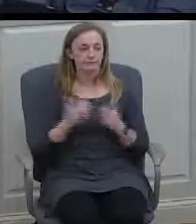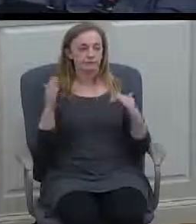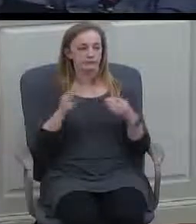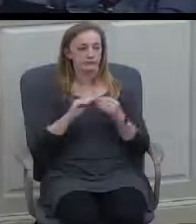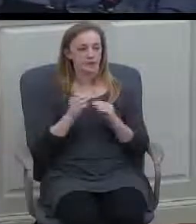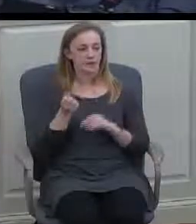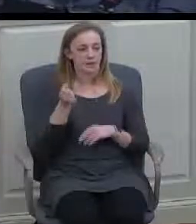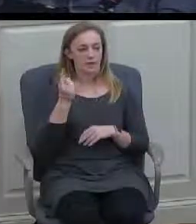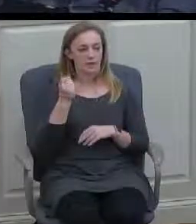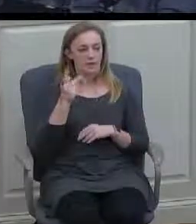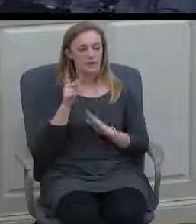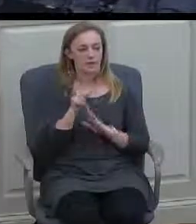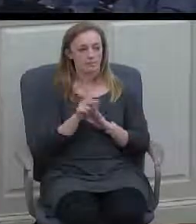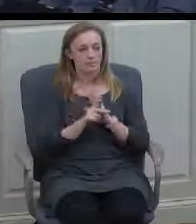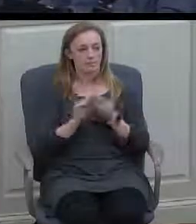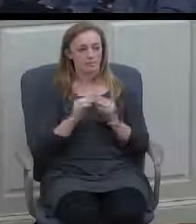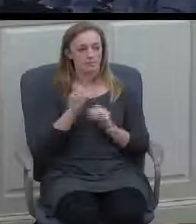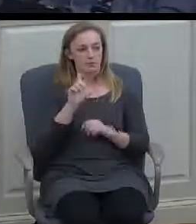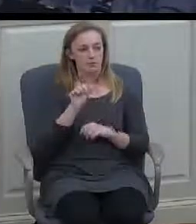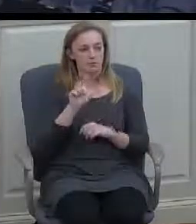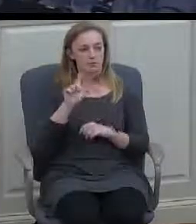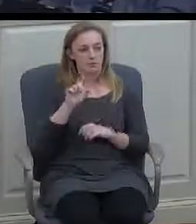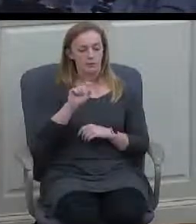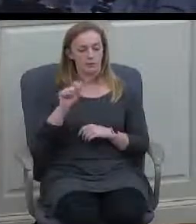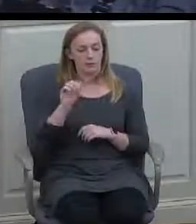11 is resolution number